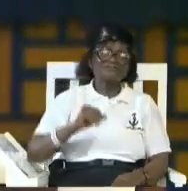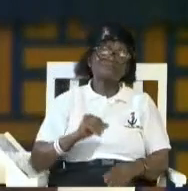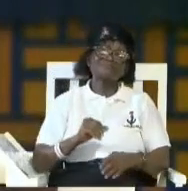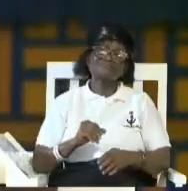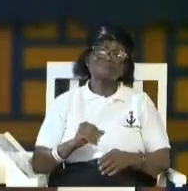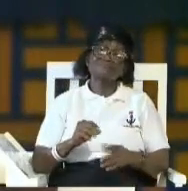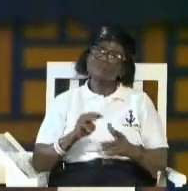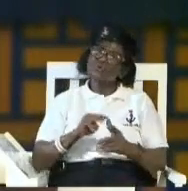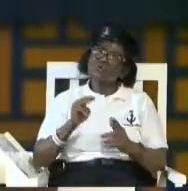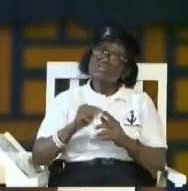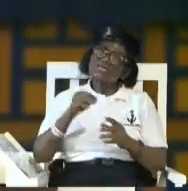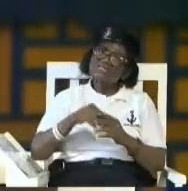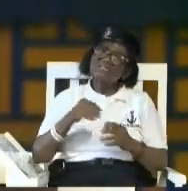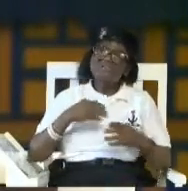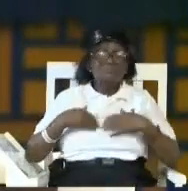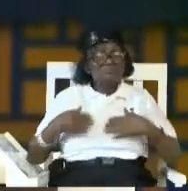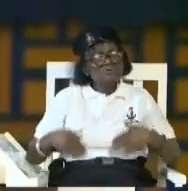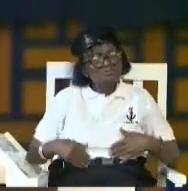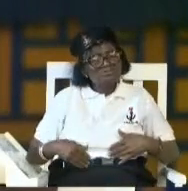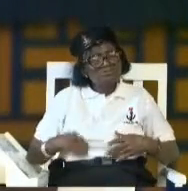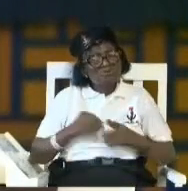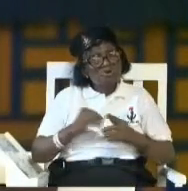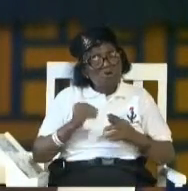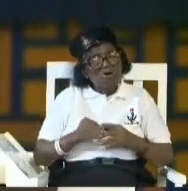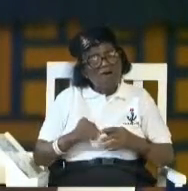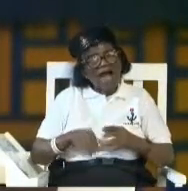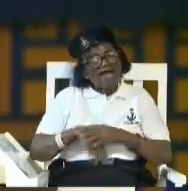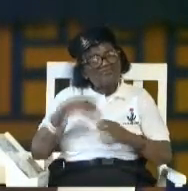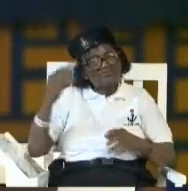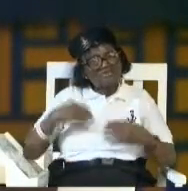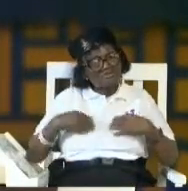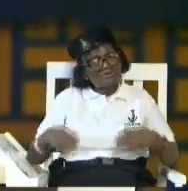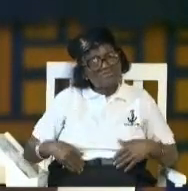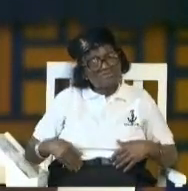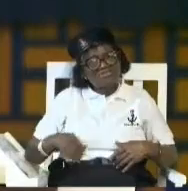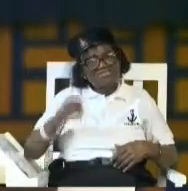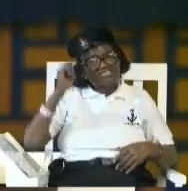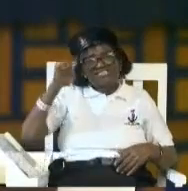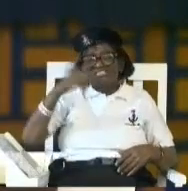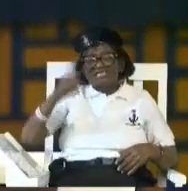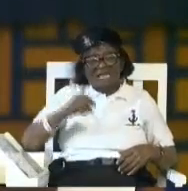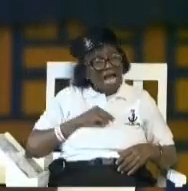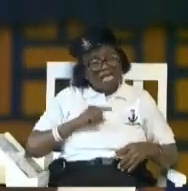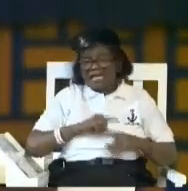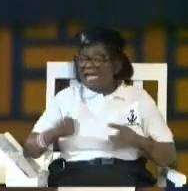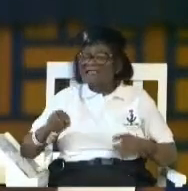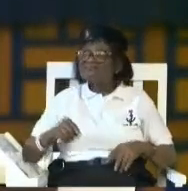whether in the body or out of the body, he said, I can't tell. He was talking about himself.